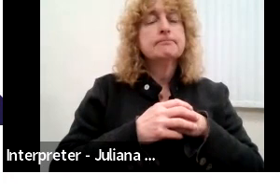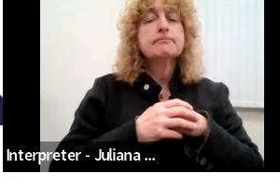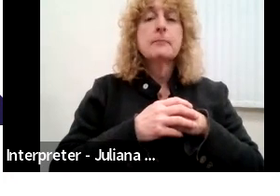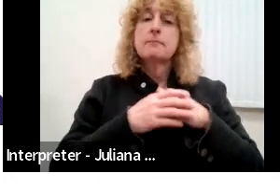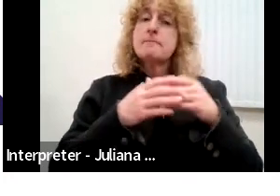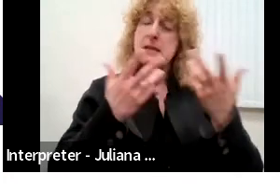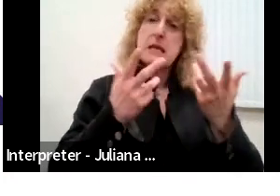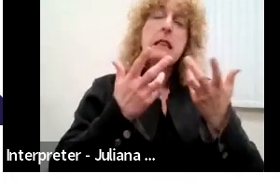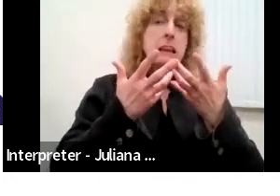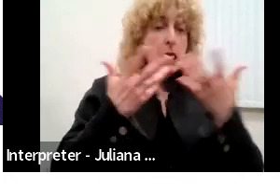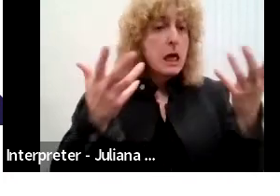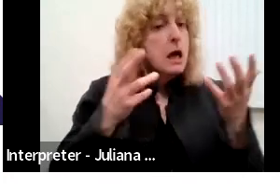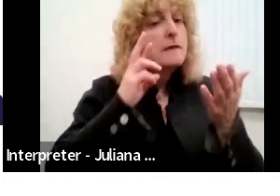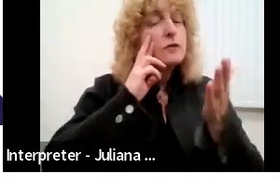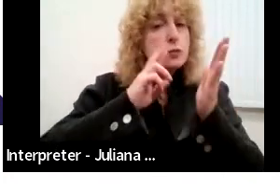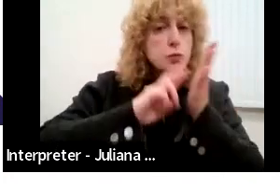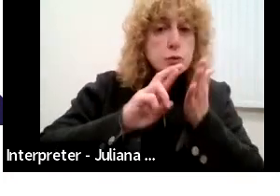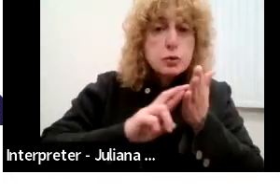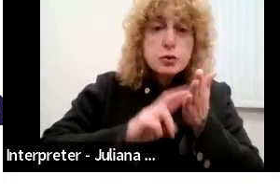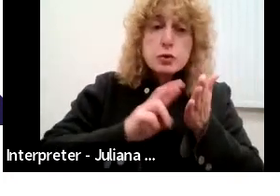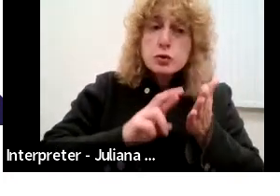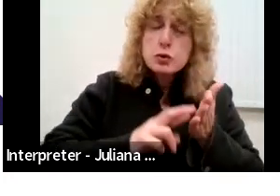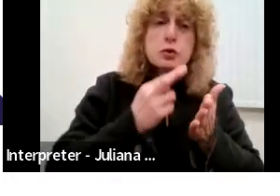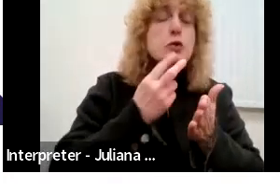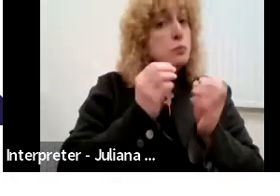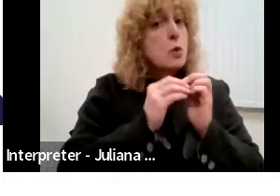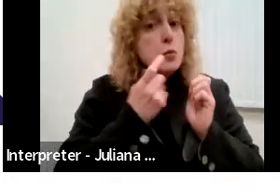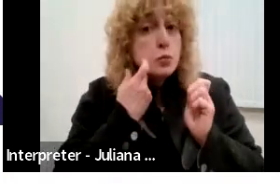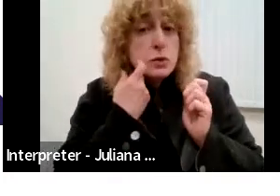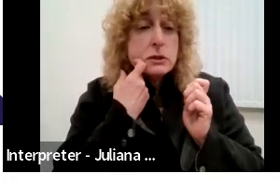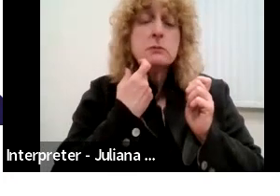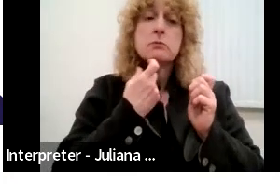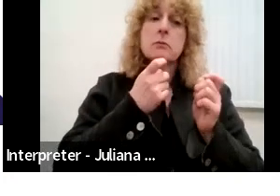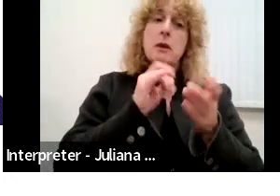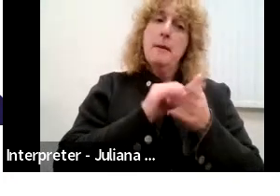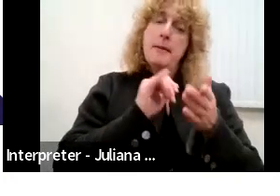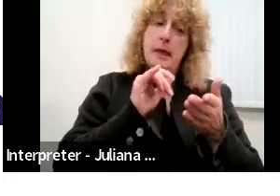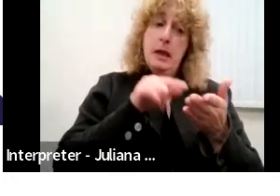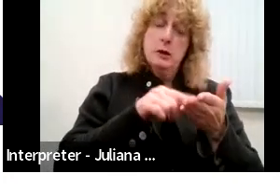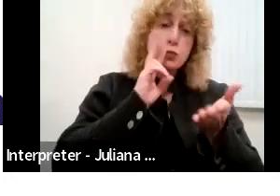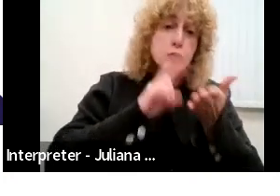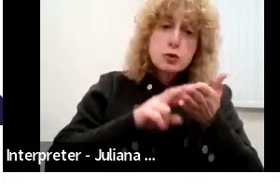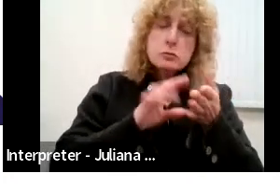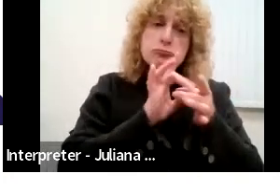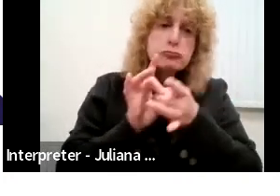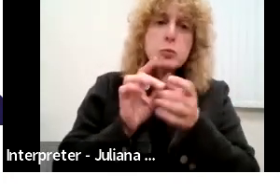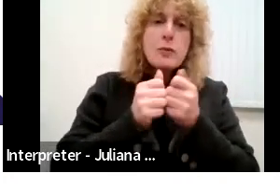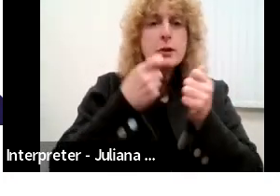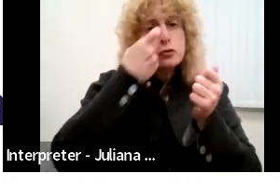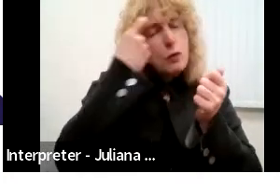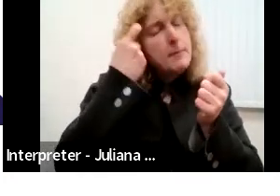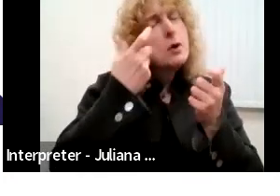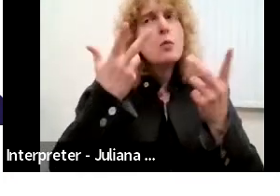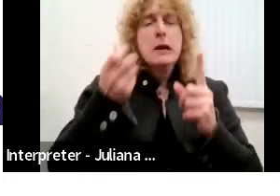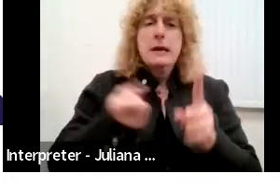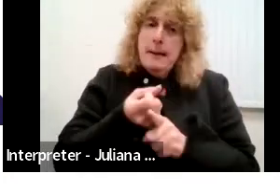There is quite a bit of research that is actually more recent into trauma and the impact on